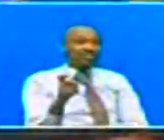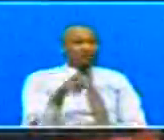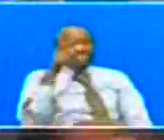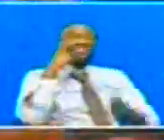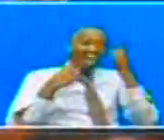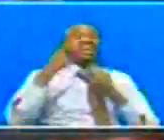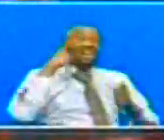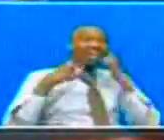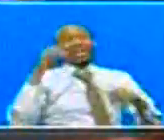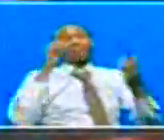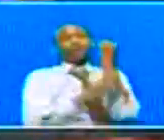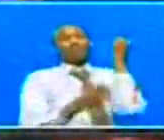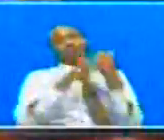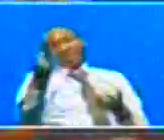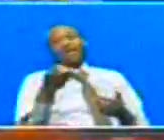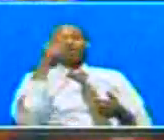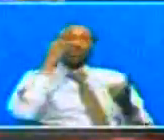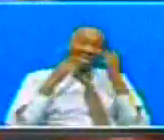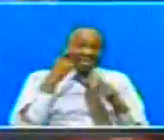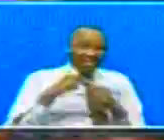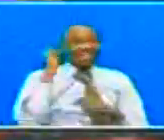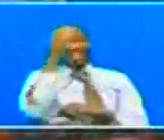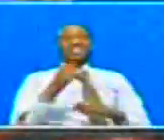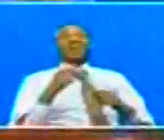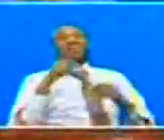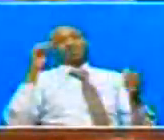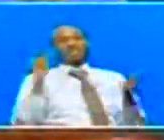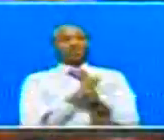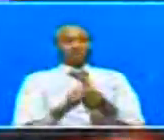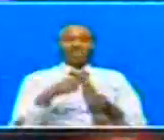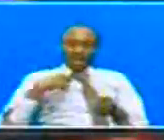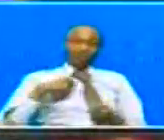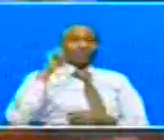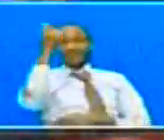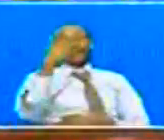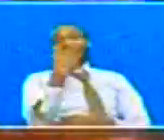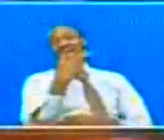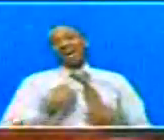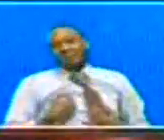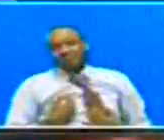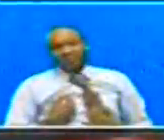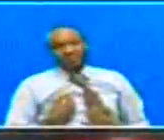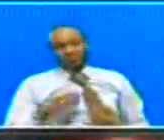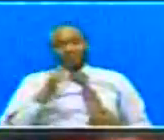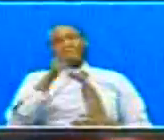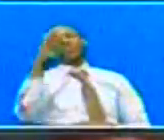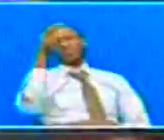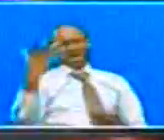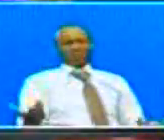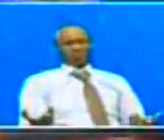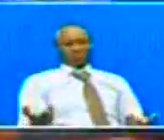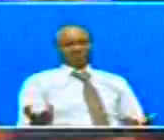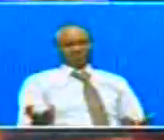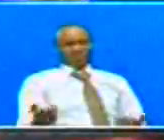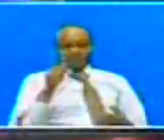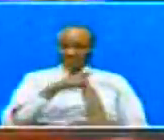munalia mumaskini. Munalia Kenya inaisha. Yeah. Na riser ana bunduki, abigi mutu, anasema enda ujibu.